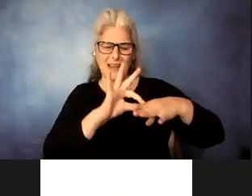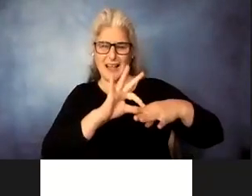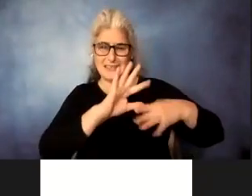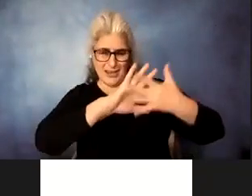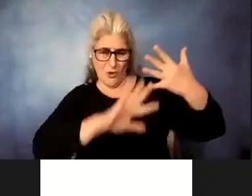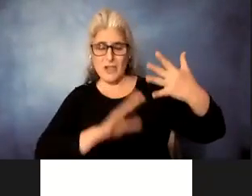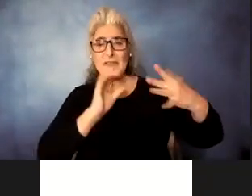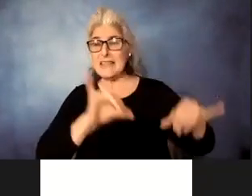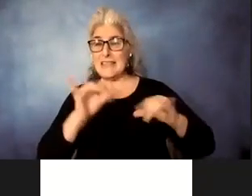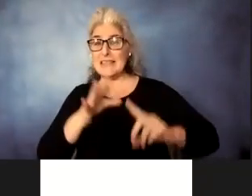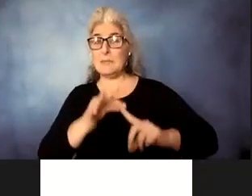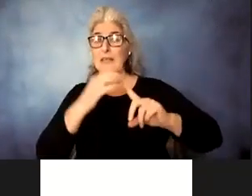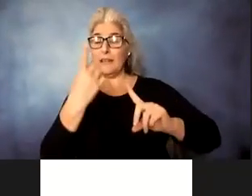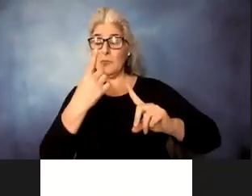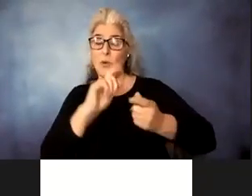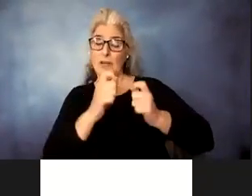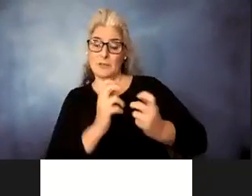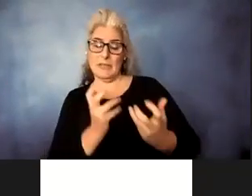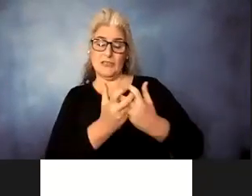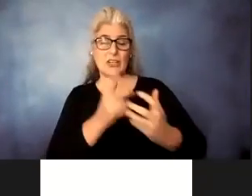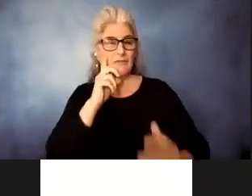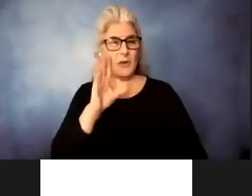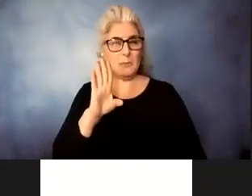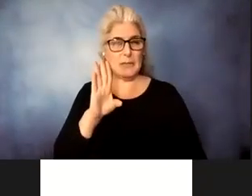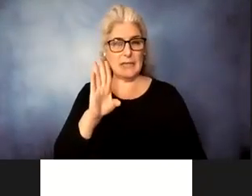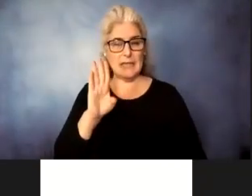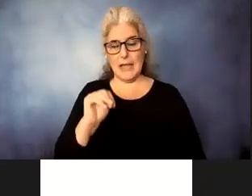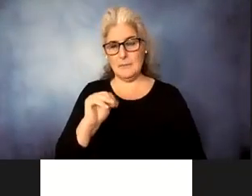specific to the BMD. Okay, So, quick